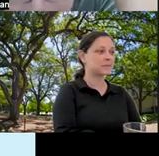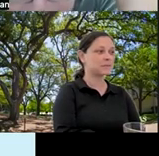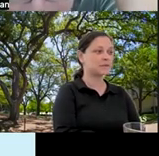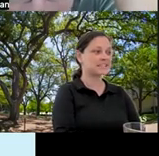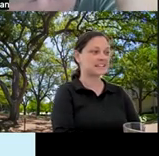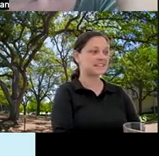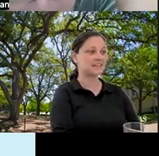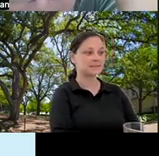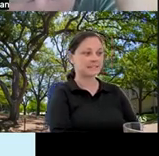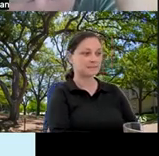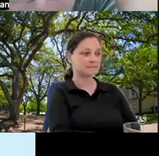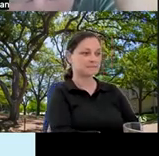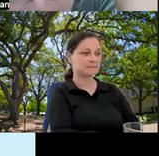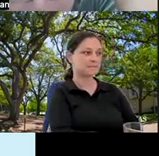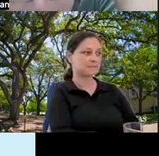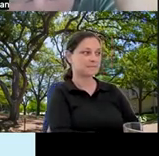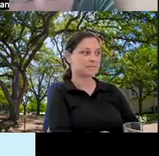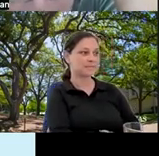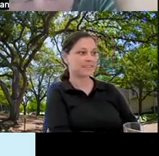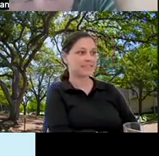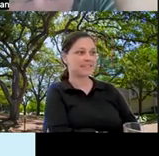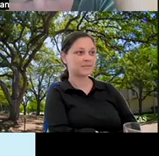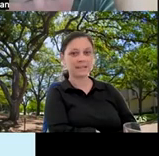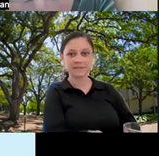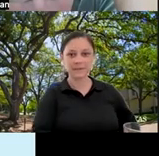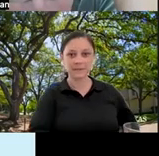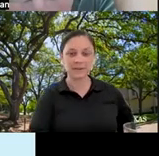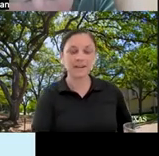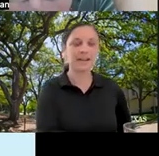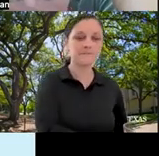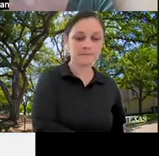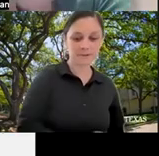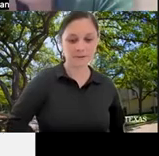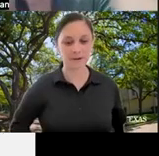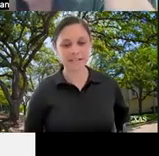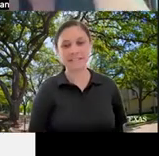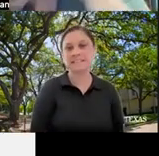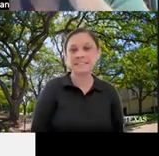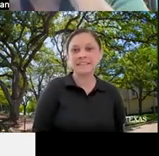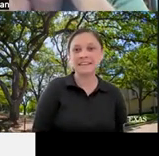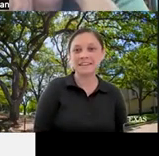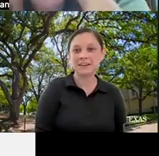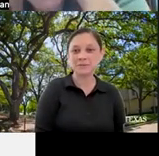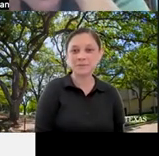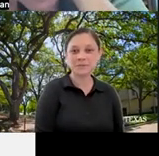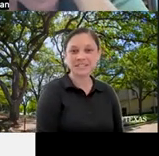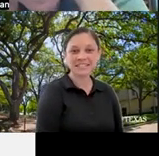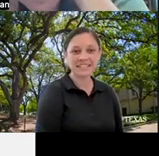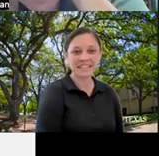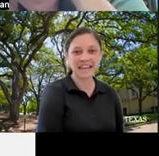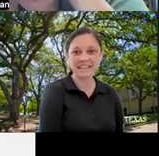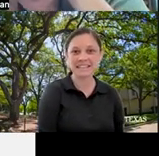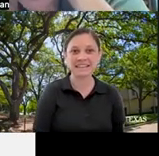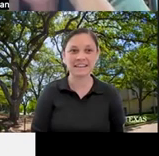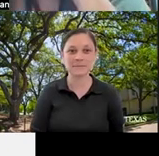and 4 people said often. So thanks for your great contributions